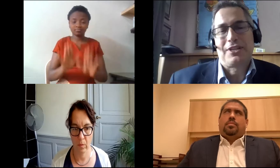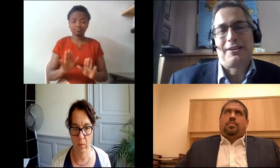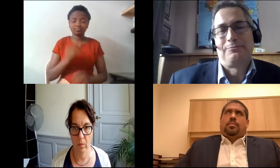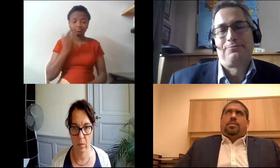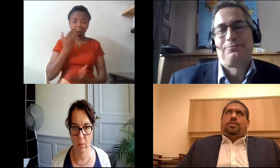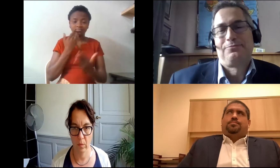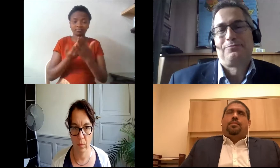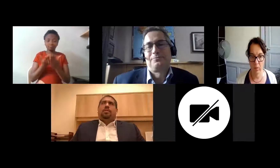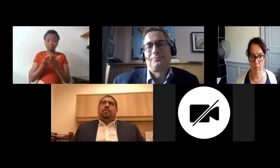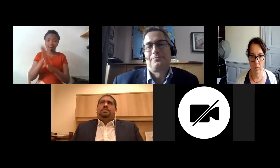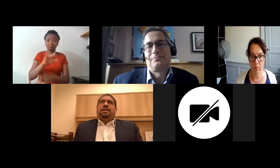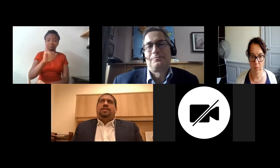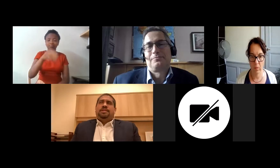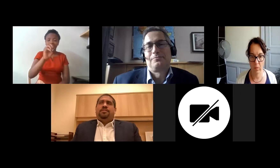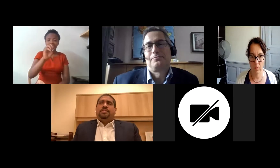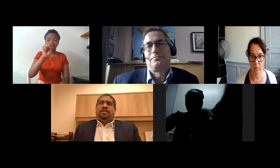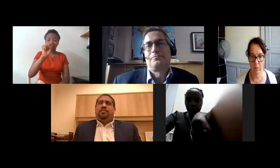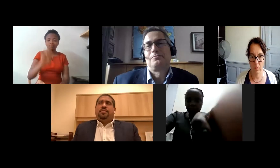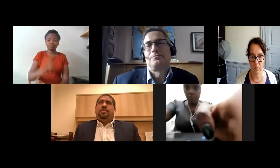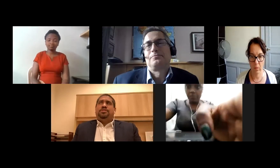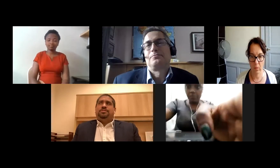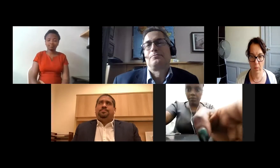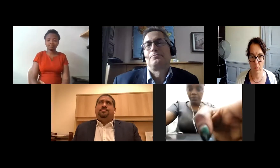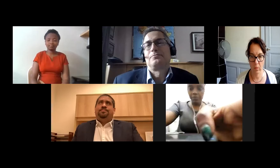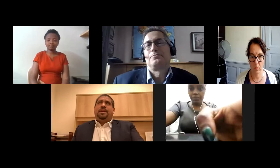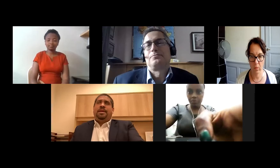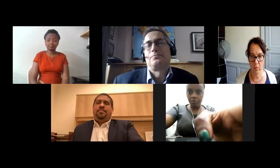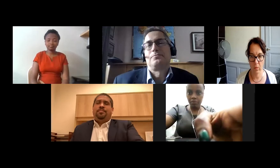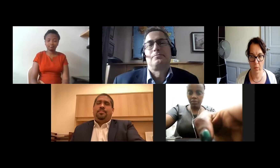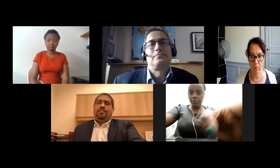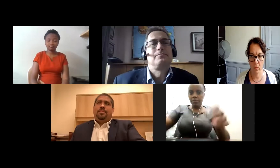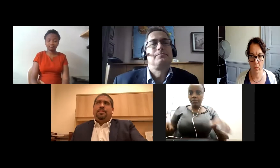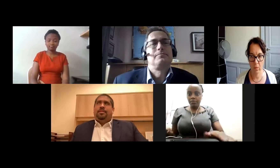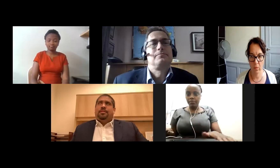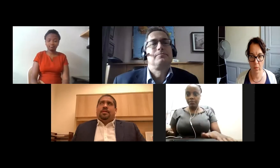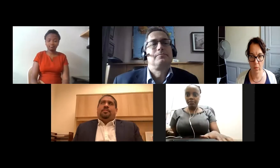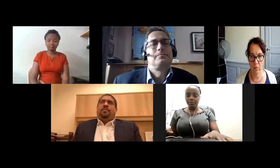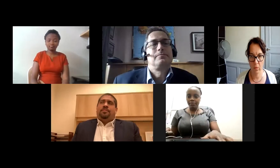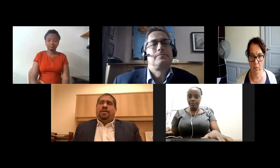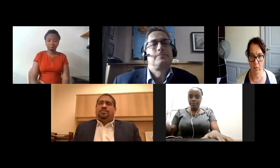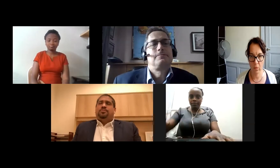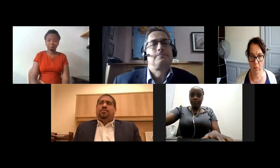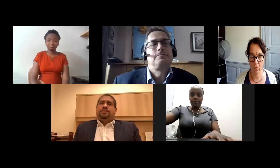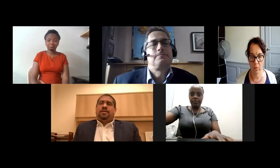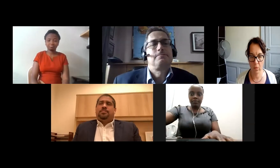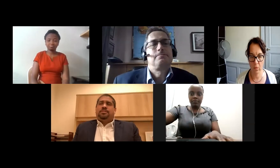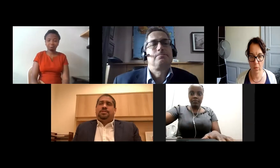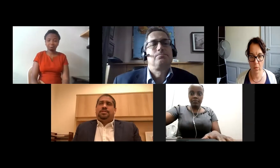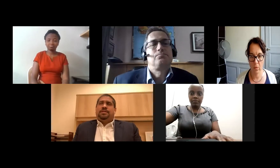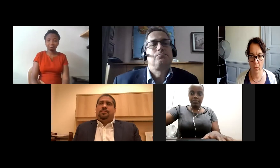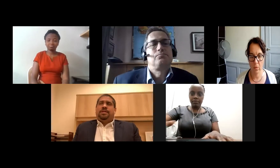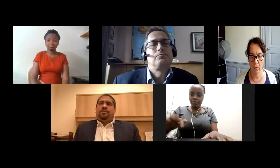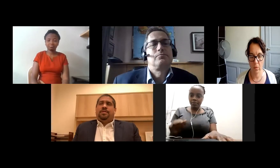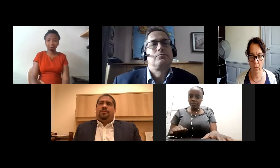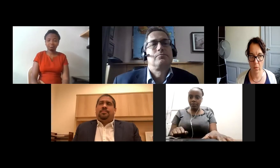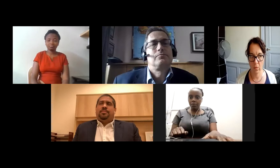you, Jose. Thank you, David. Thank you very much. if there are two words that I would